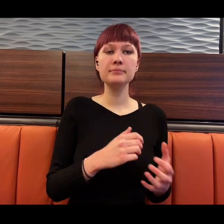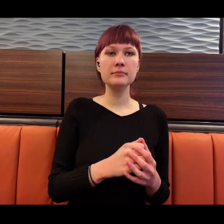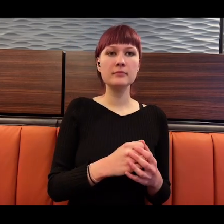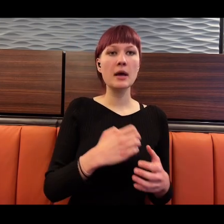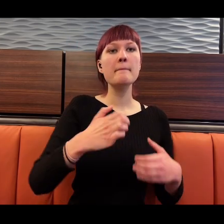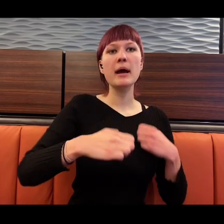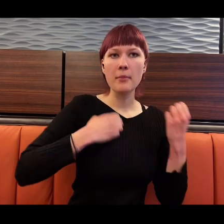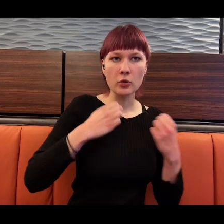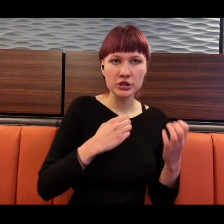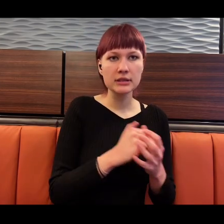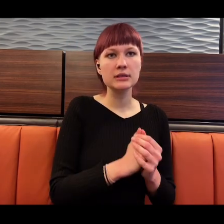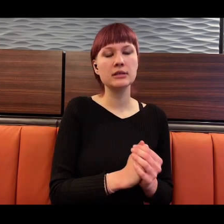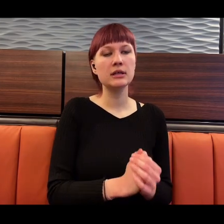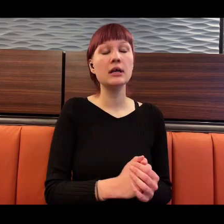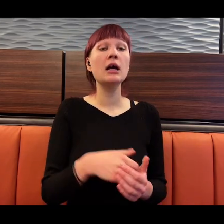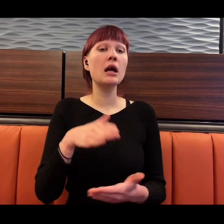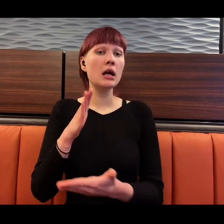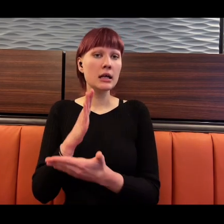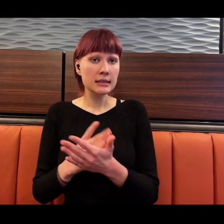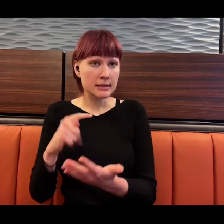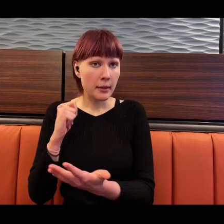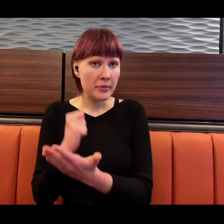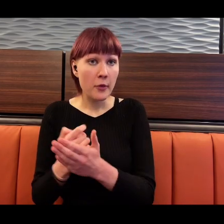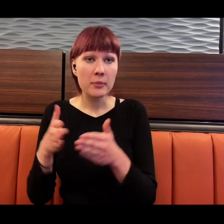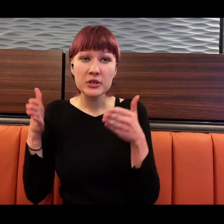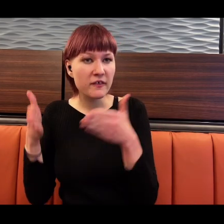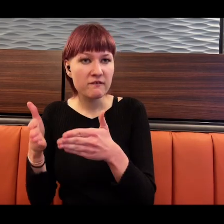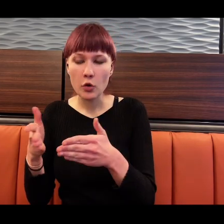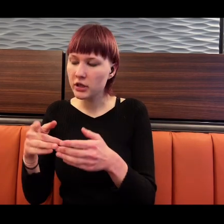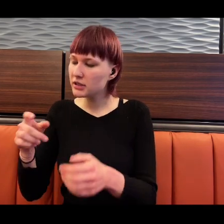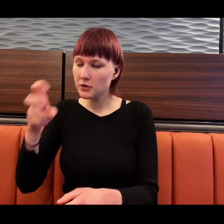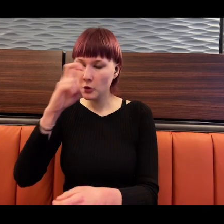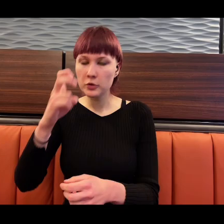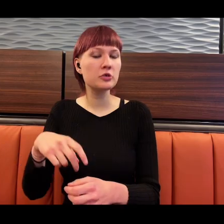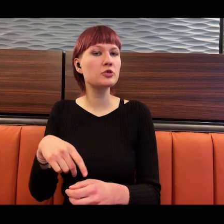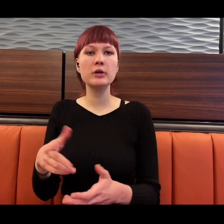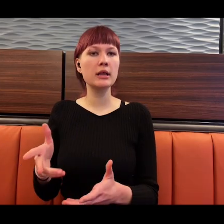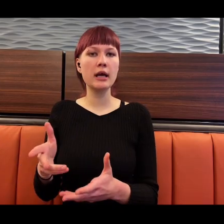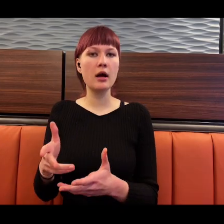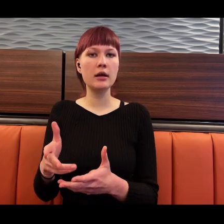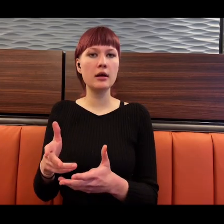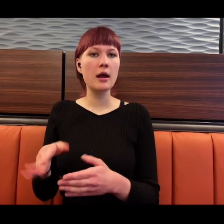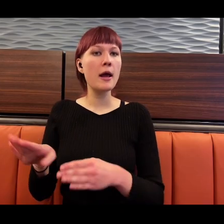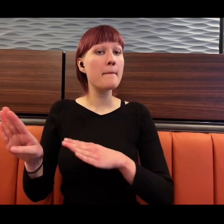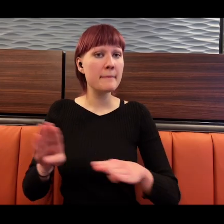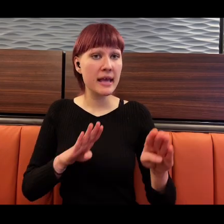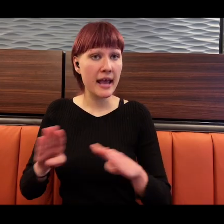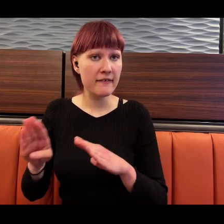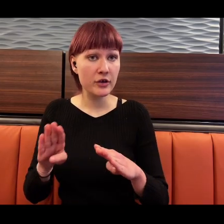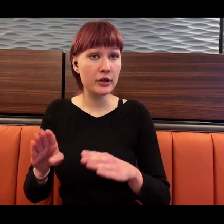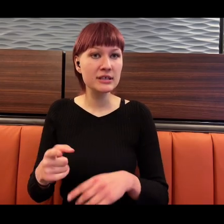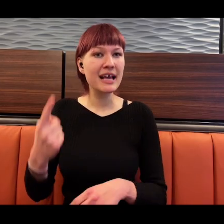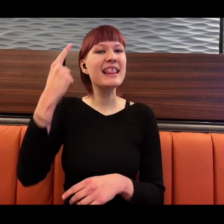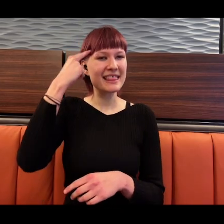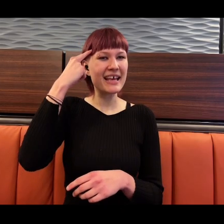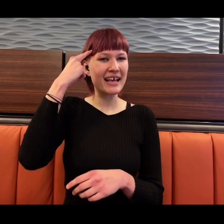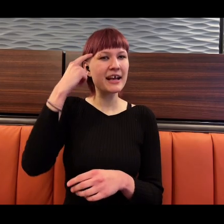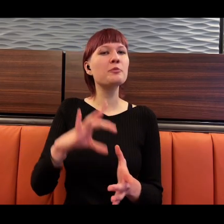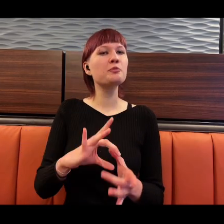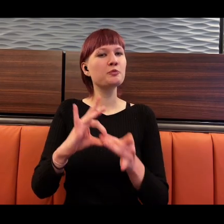your emotions. Those groups think that once you change your behavior, then changes in thoughts and emotions will come along naturally after the